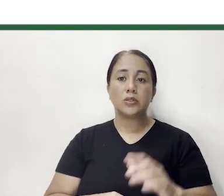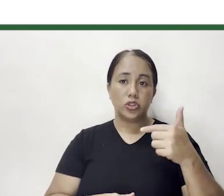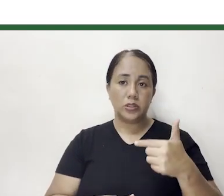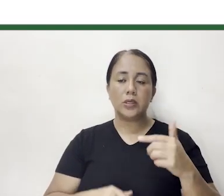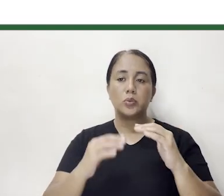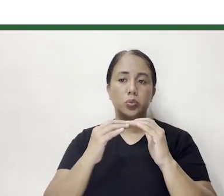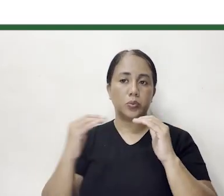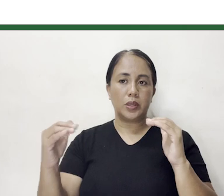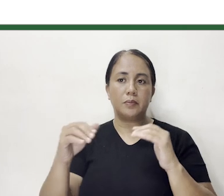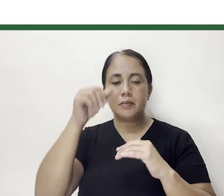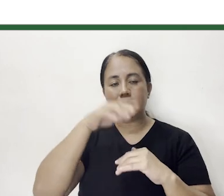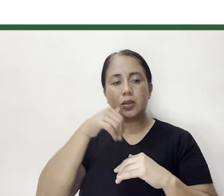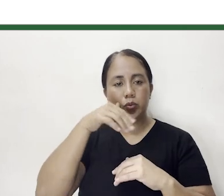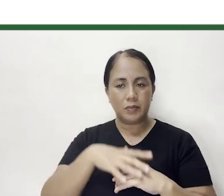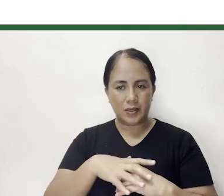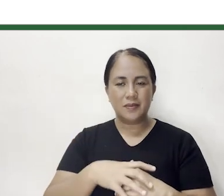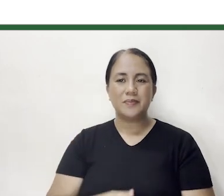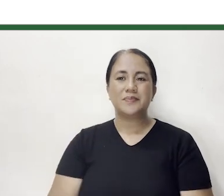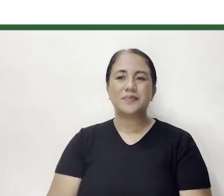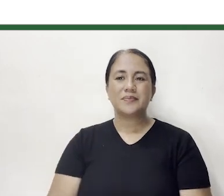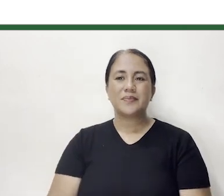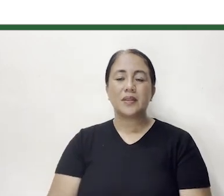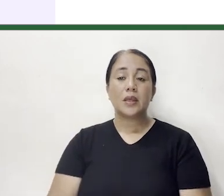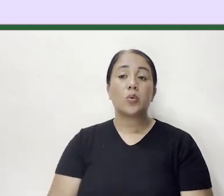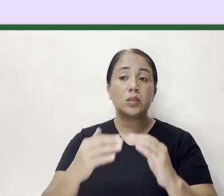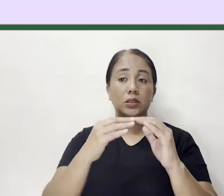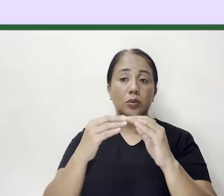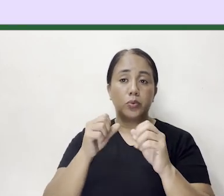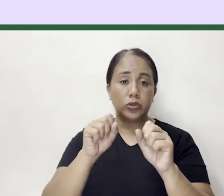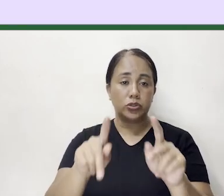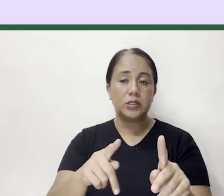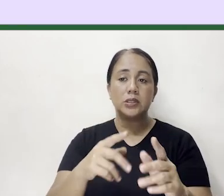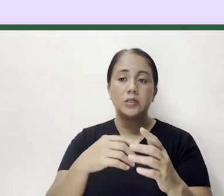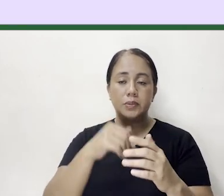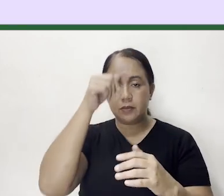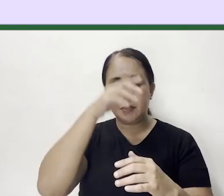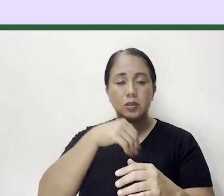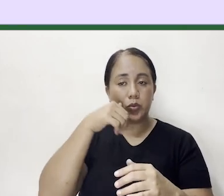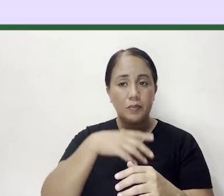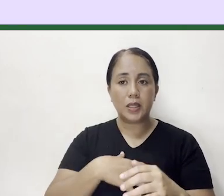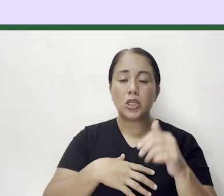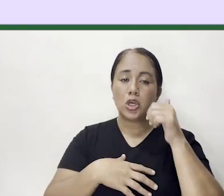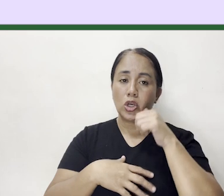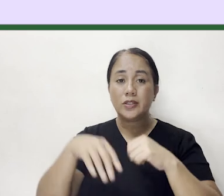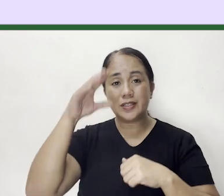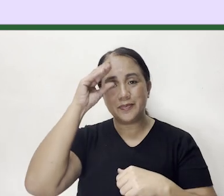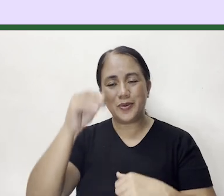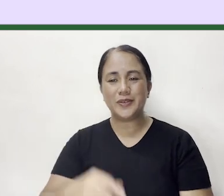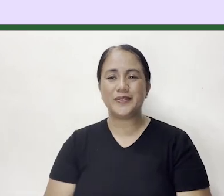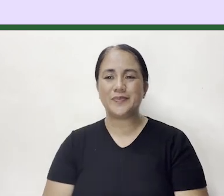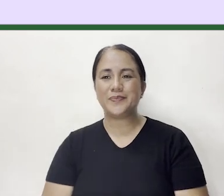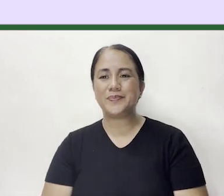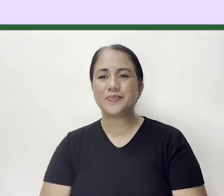content. G. Equality between men and women. Equality of opportunity between men and